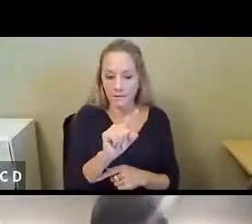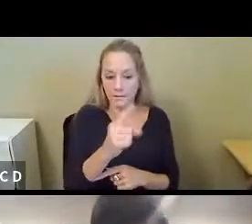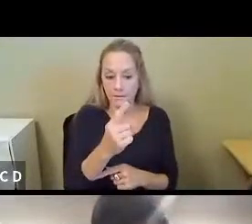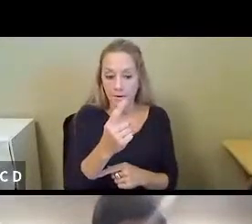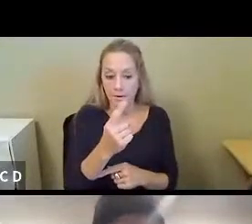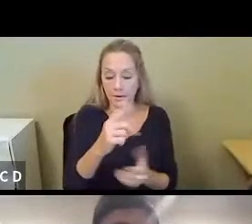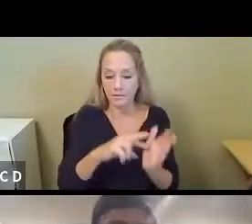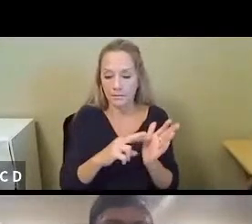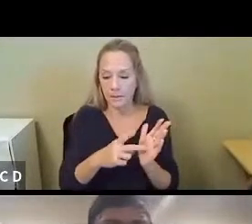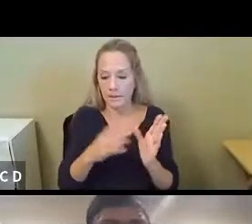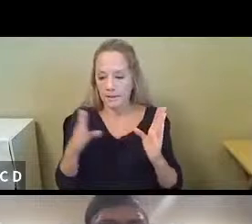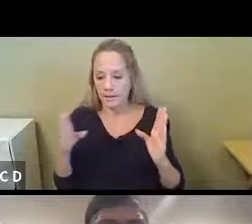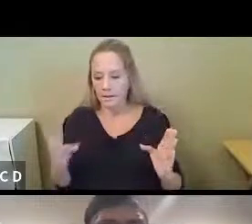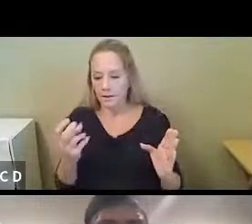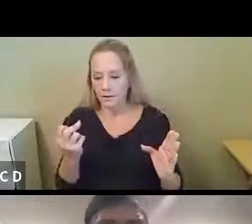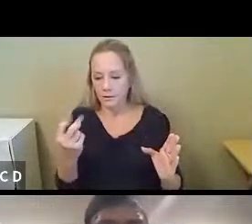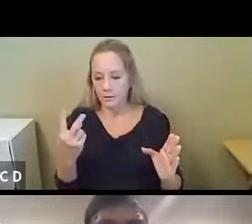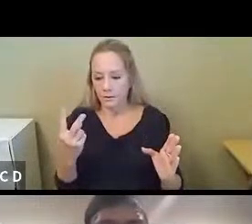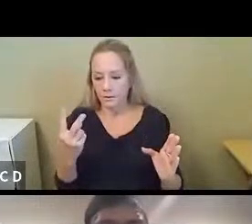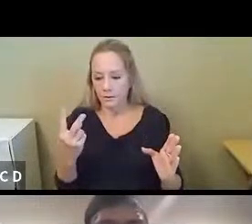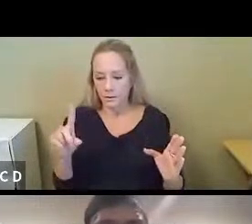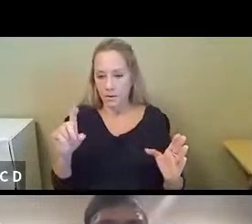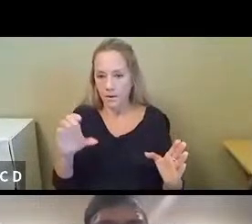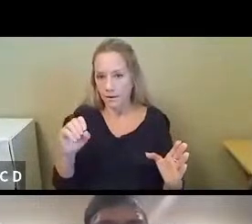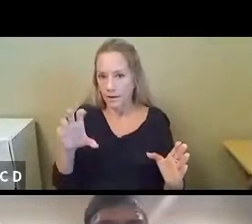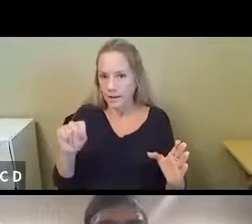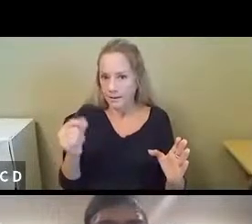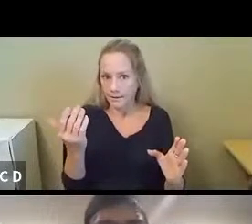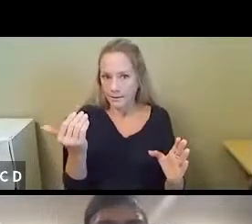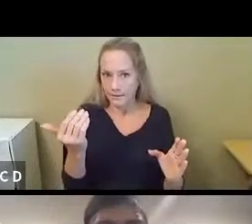12:01 on October 15th. Right.